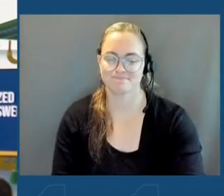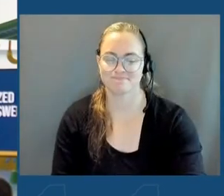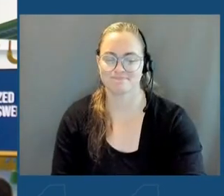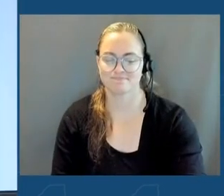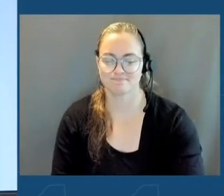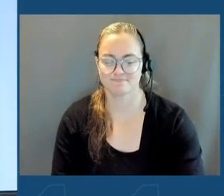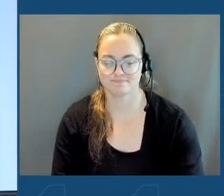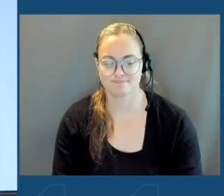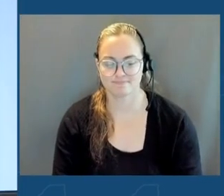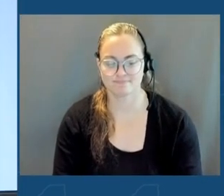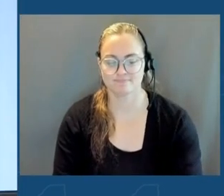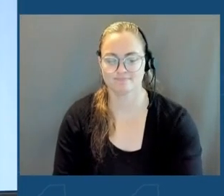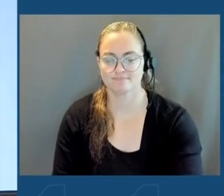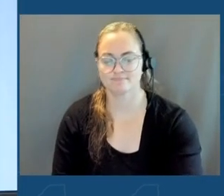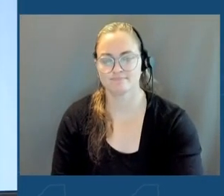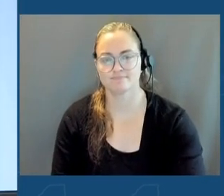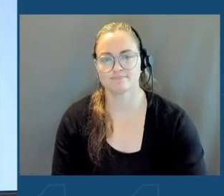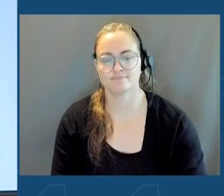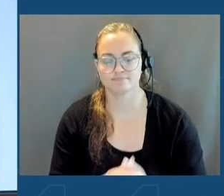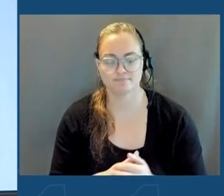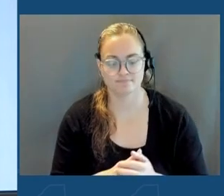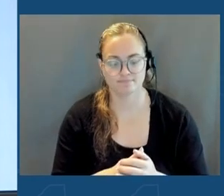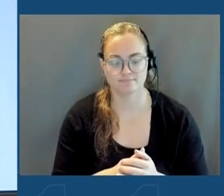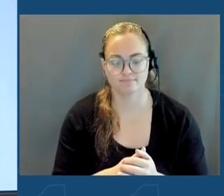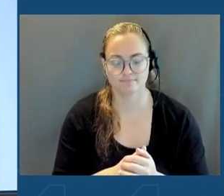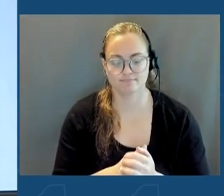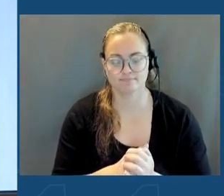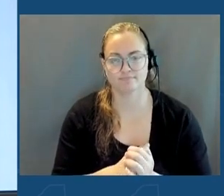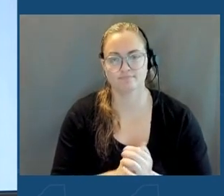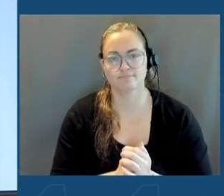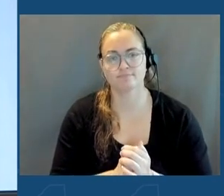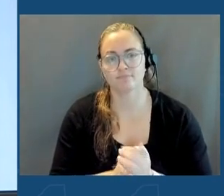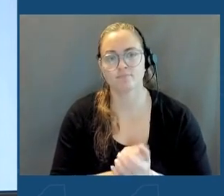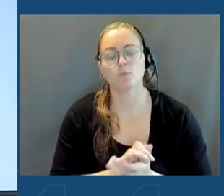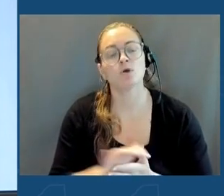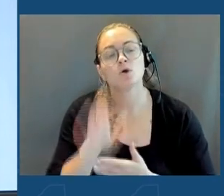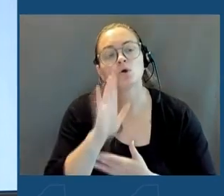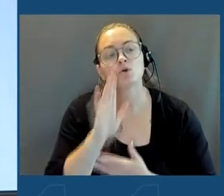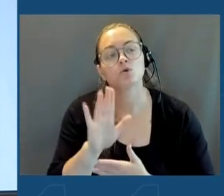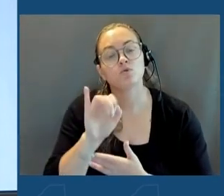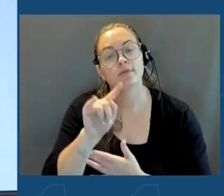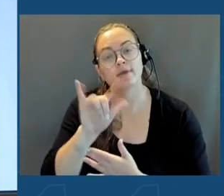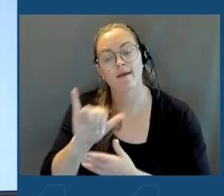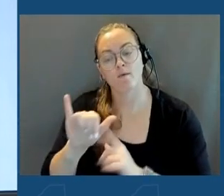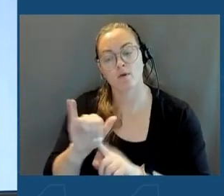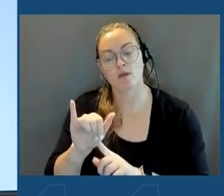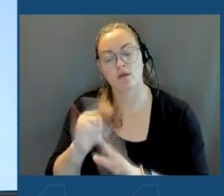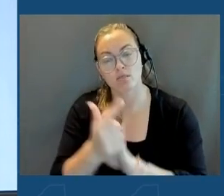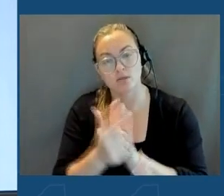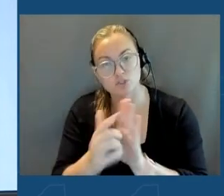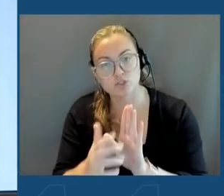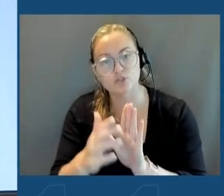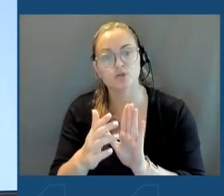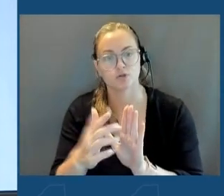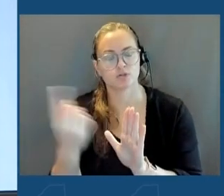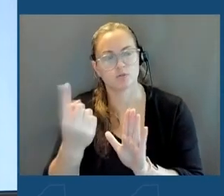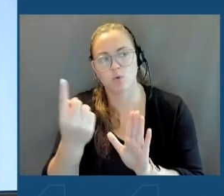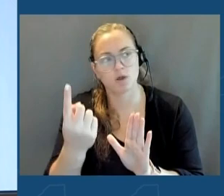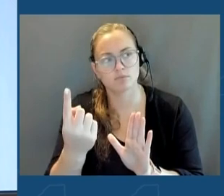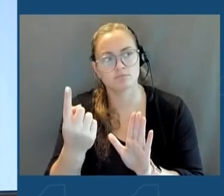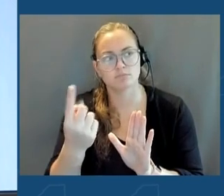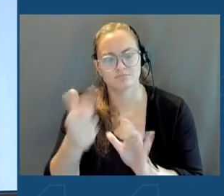And then there's another Broadwell, Shane Broadwell, former county legislator. Someone who 10 years